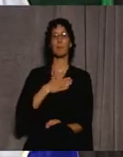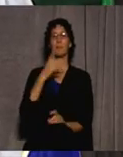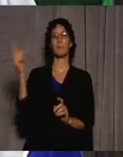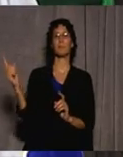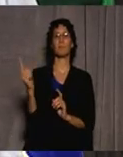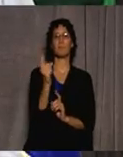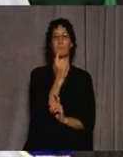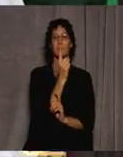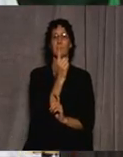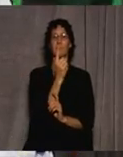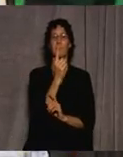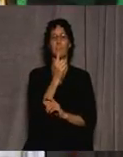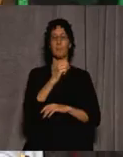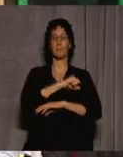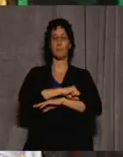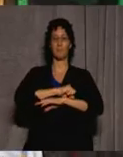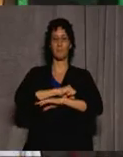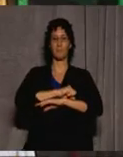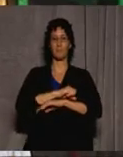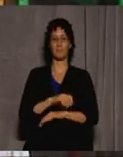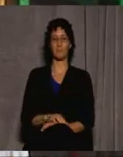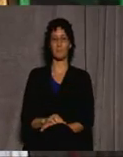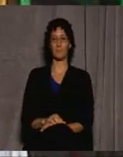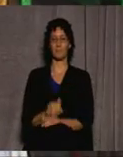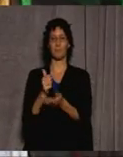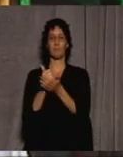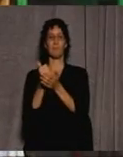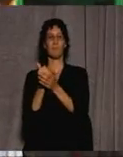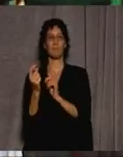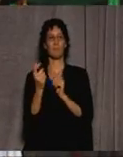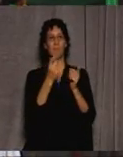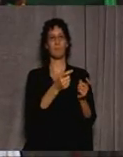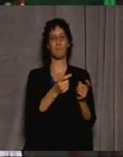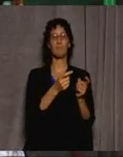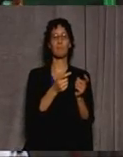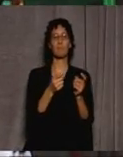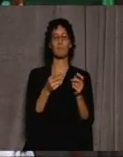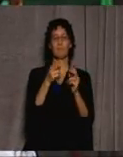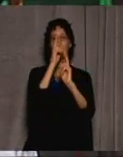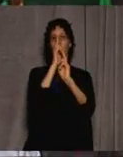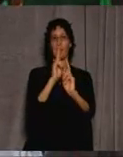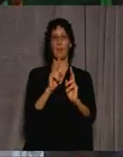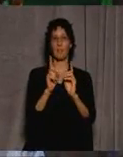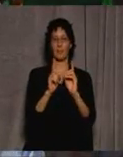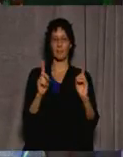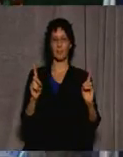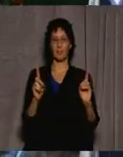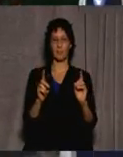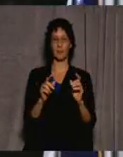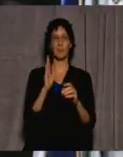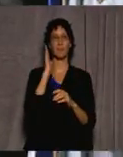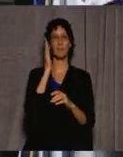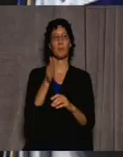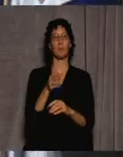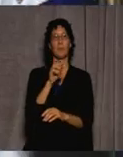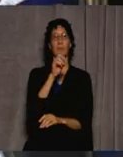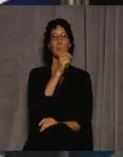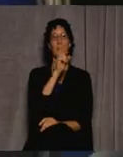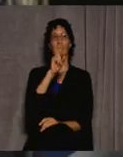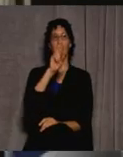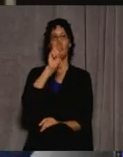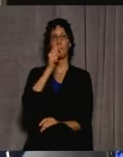Assisting in the conferral of the honorary degree will be Dr. Fred Lippman, Dr. Ralph Rogers, and